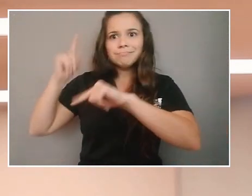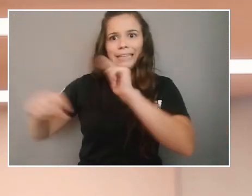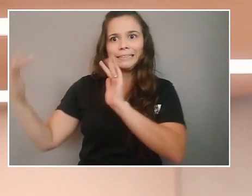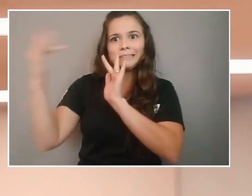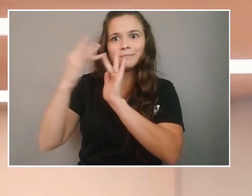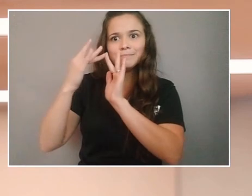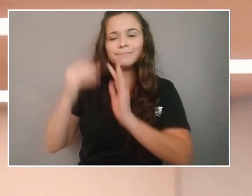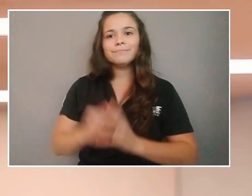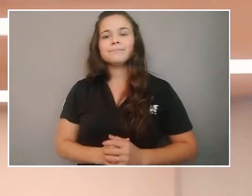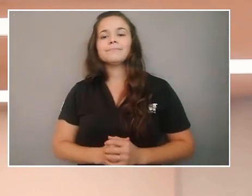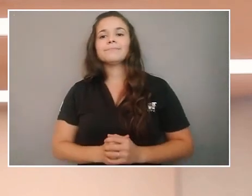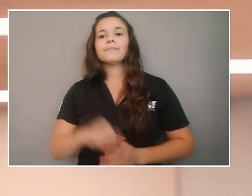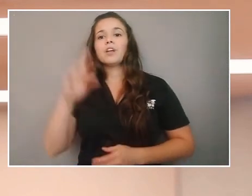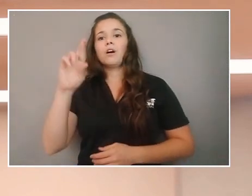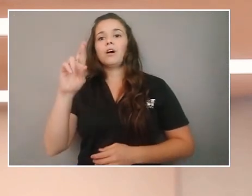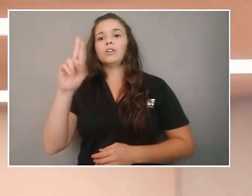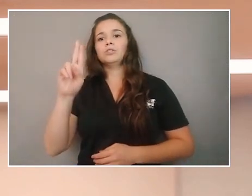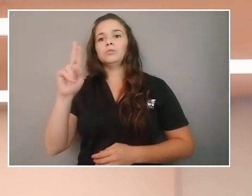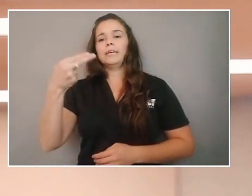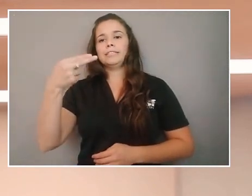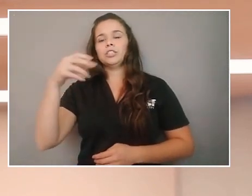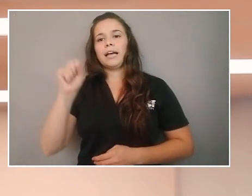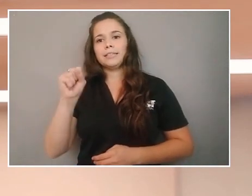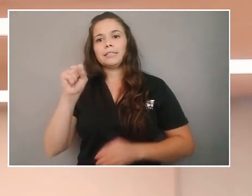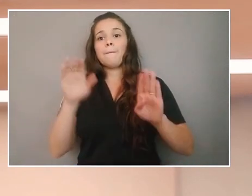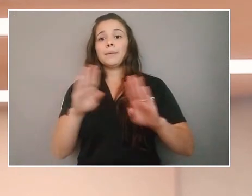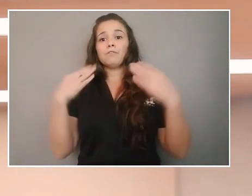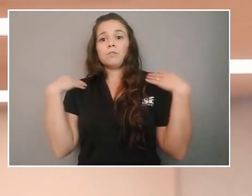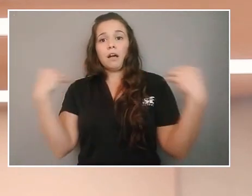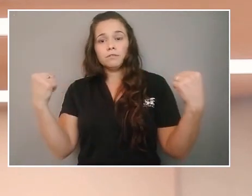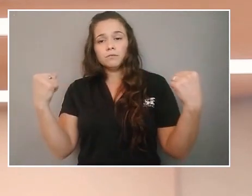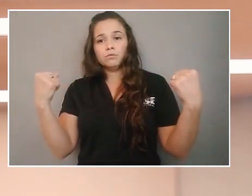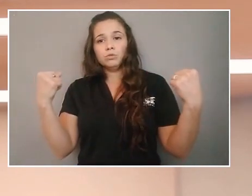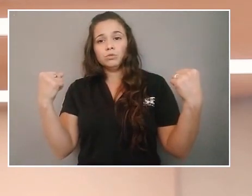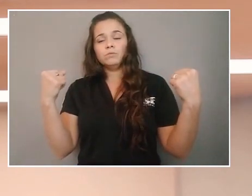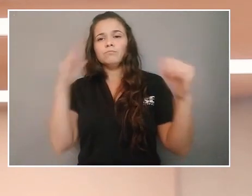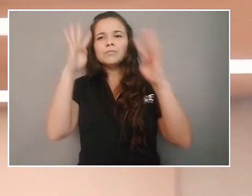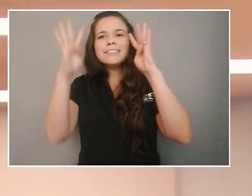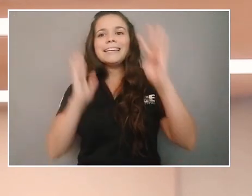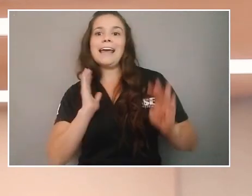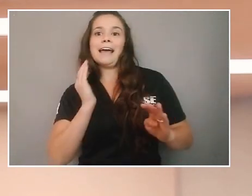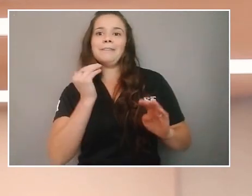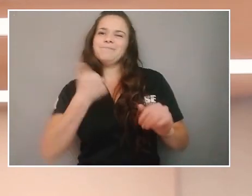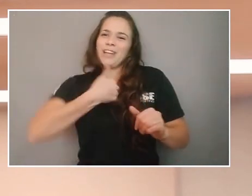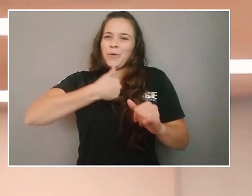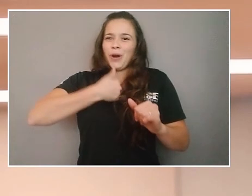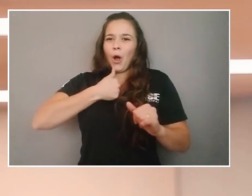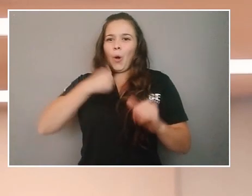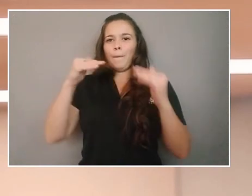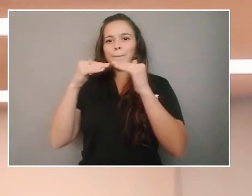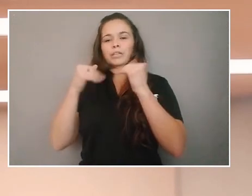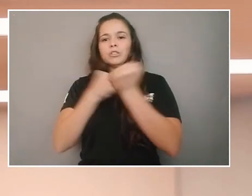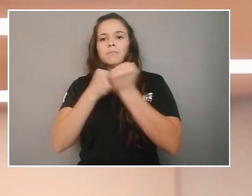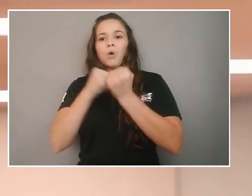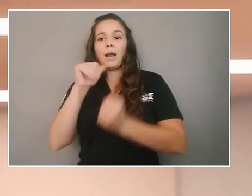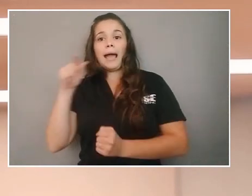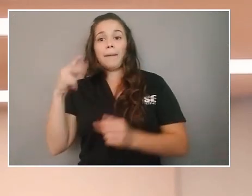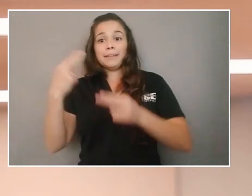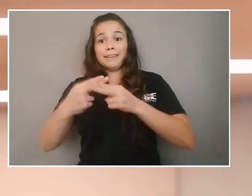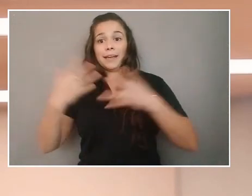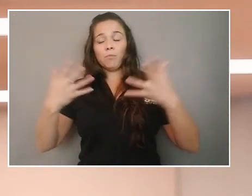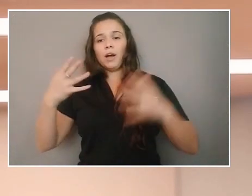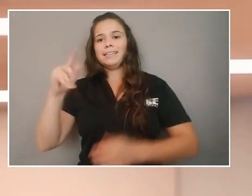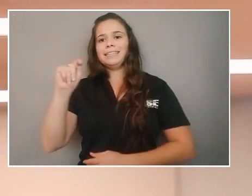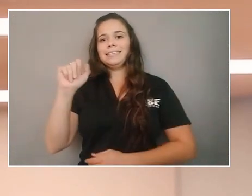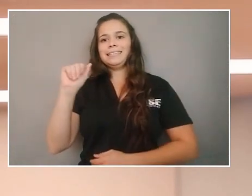RUHS Behavioral Health has created our own peer support chat app called Take My Hand. The app allows